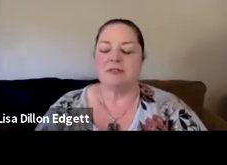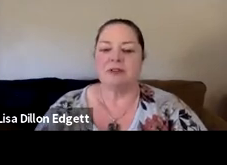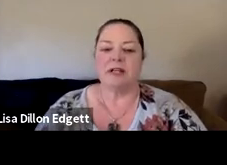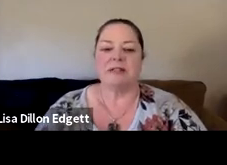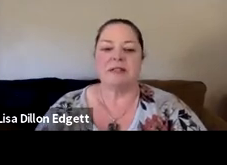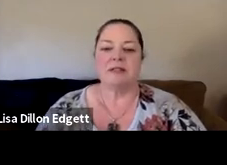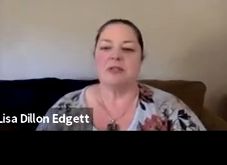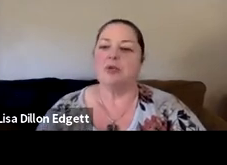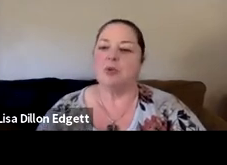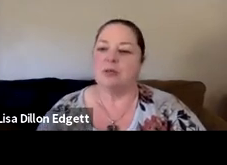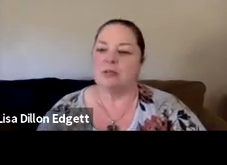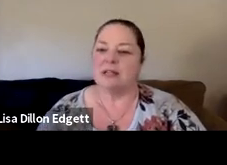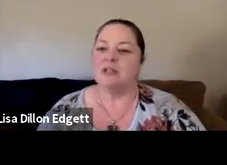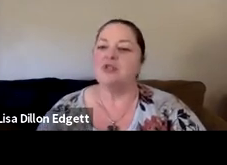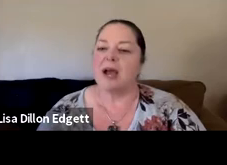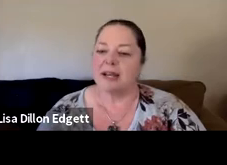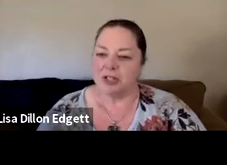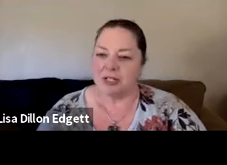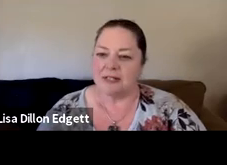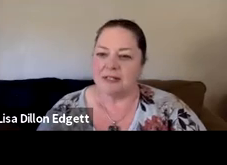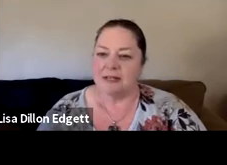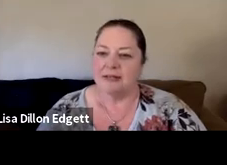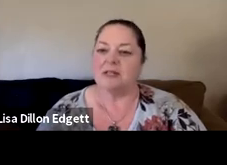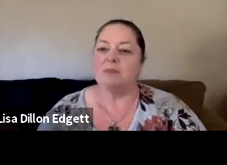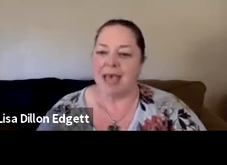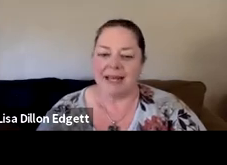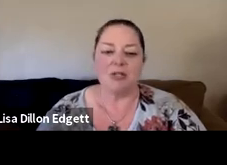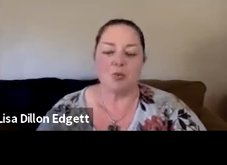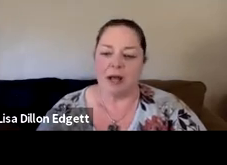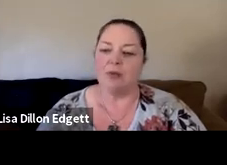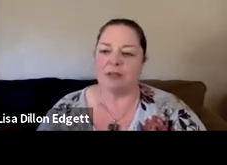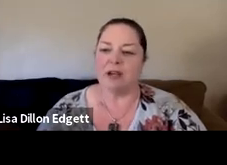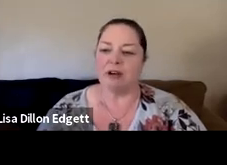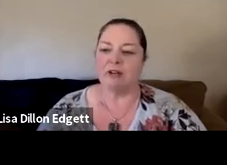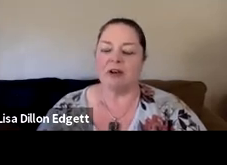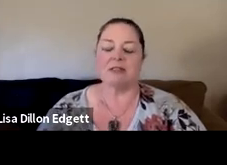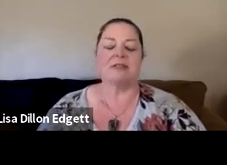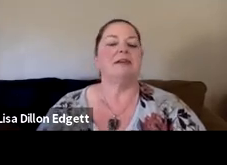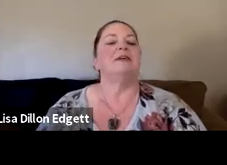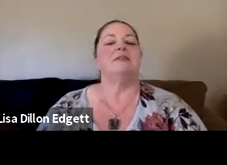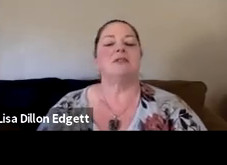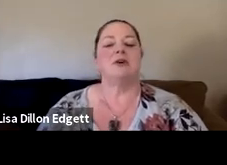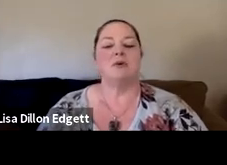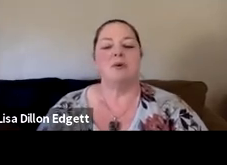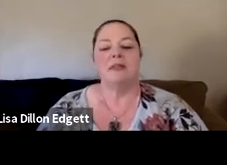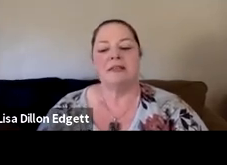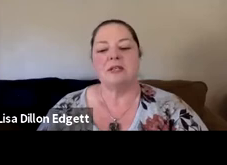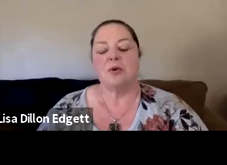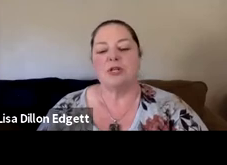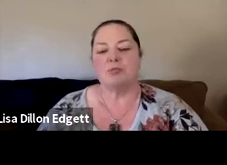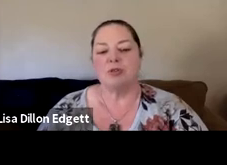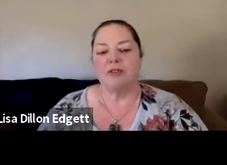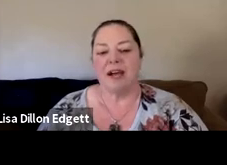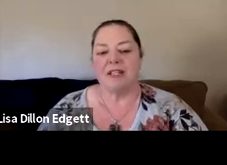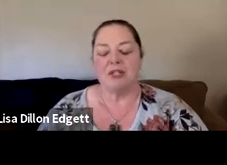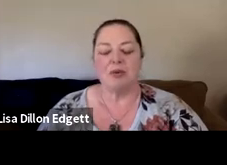of different tools and strategies to manage well with hearing loss. So this